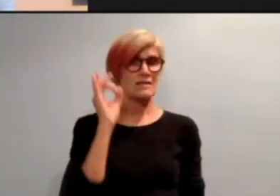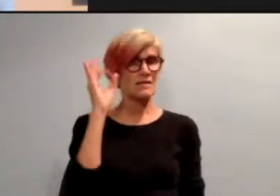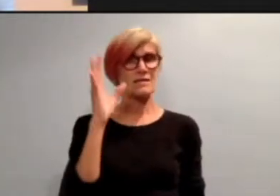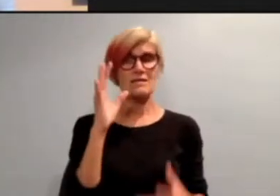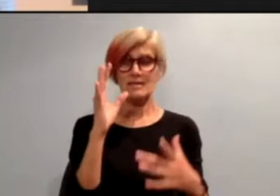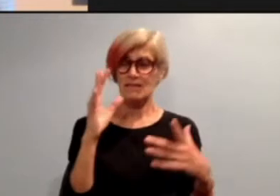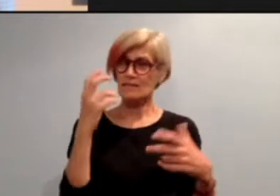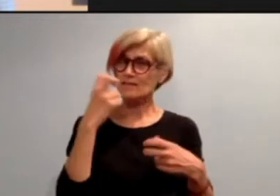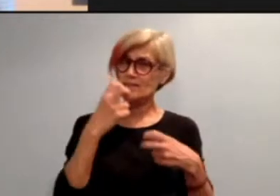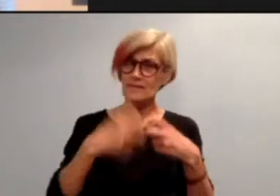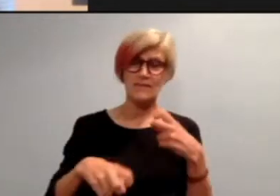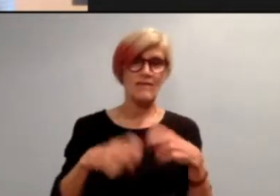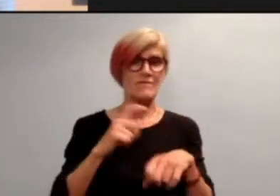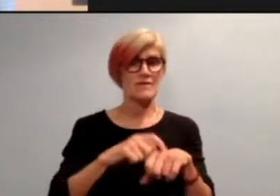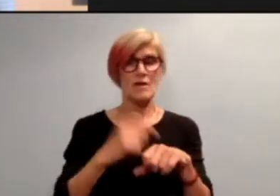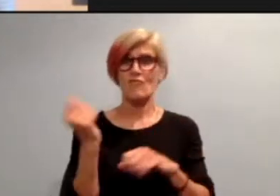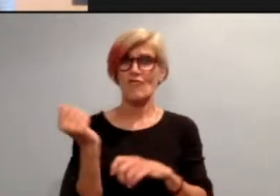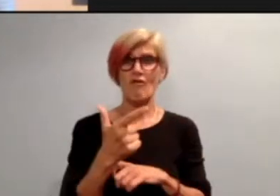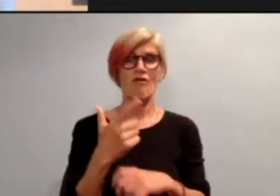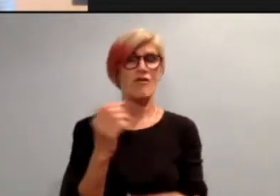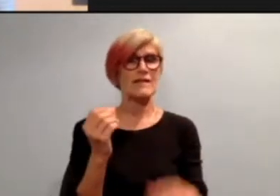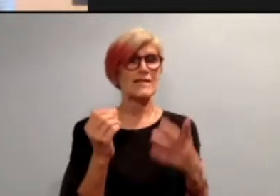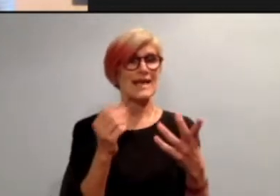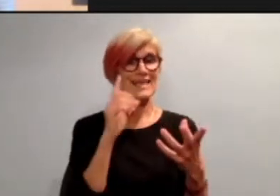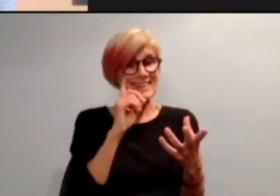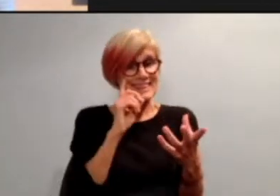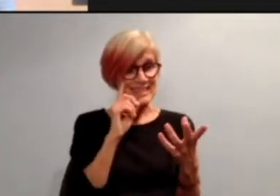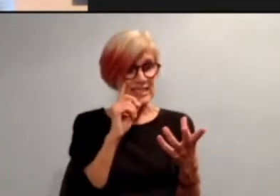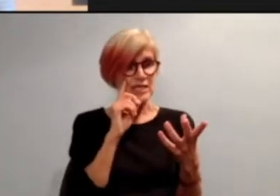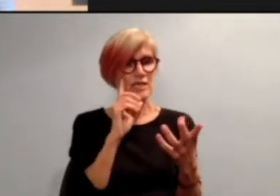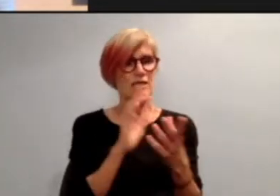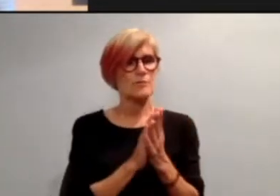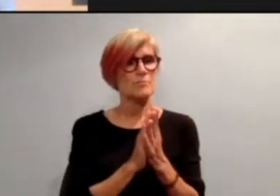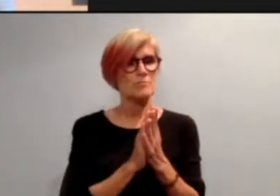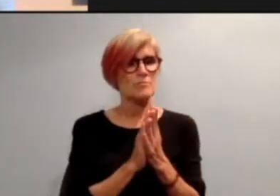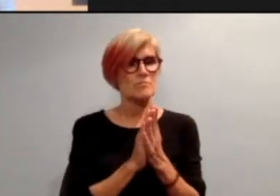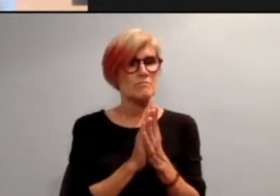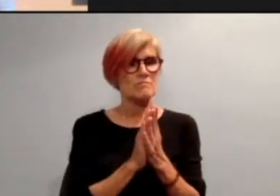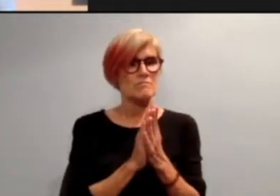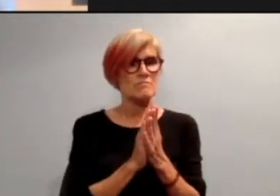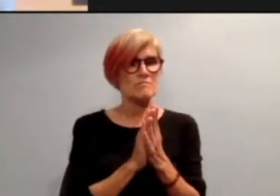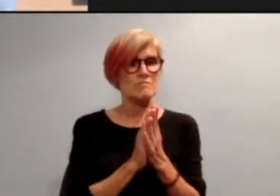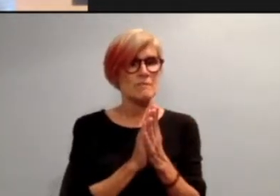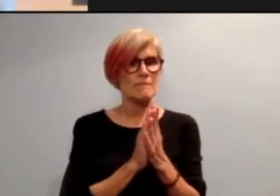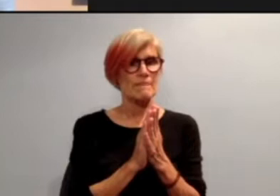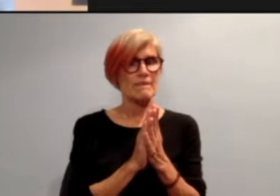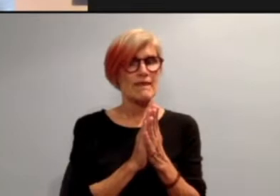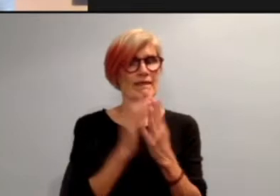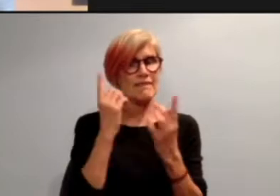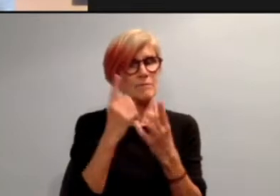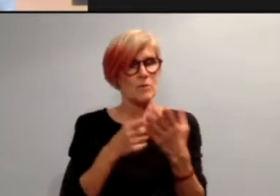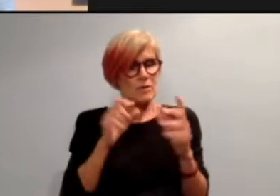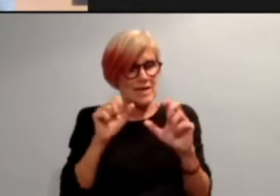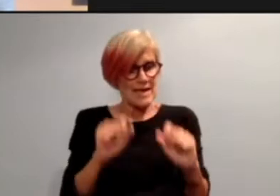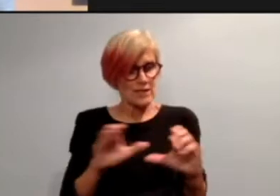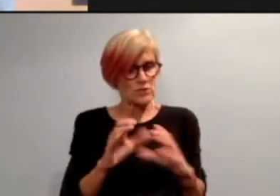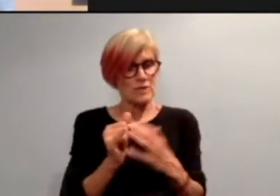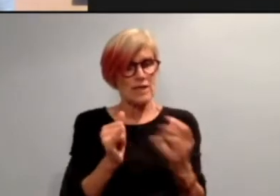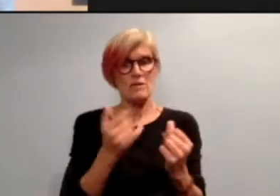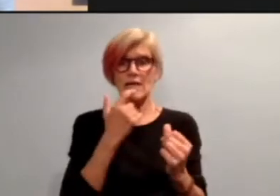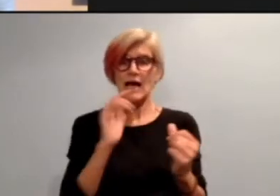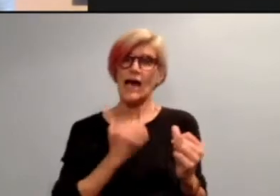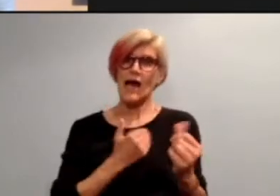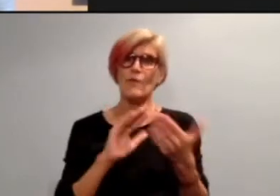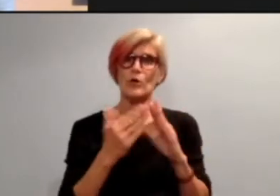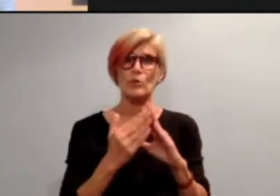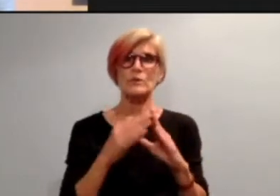us all. And I think when I think about what can be done right now is our community needs an